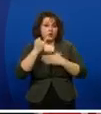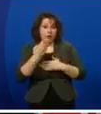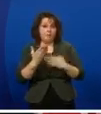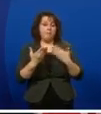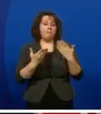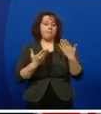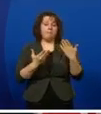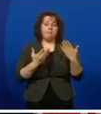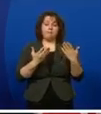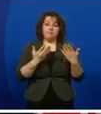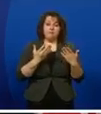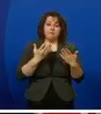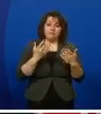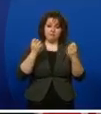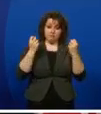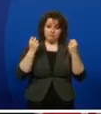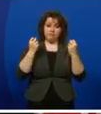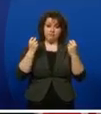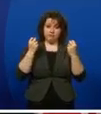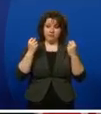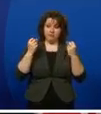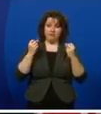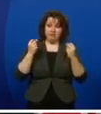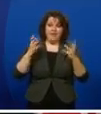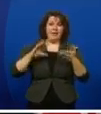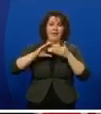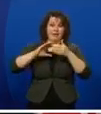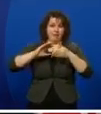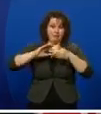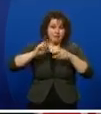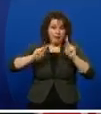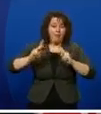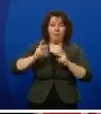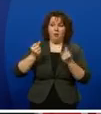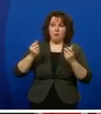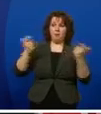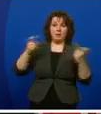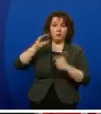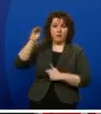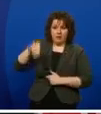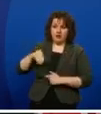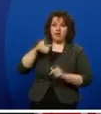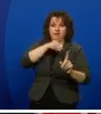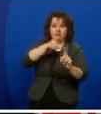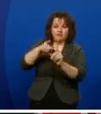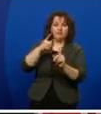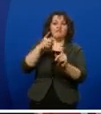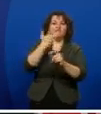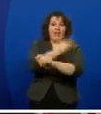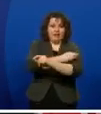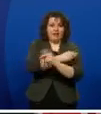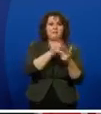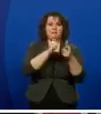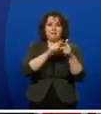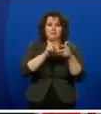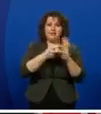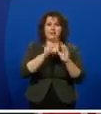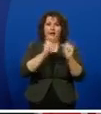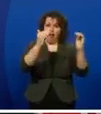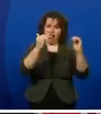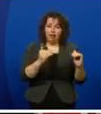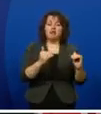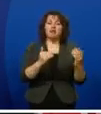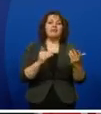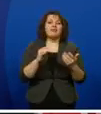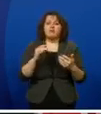getting, a large percentage of the populations that we're targeting vaccinated, which allows us to move on. It's just the first week